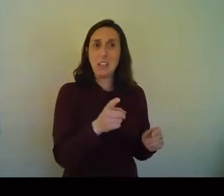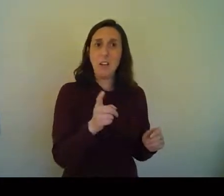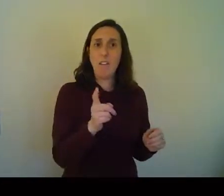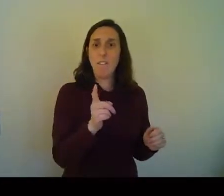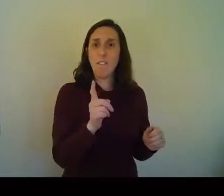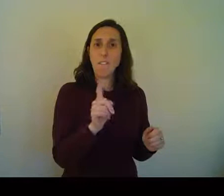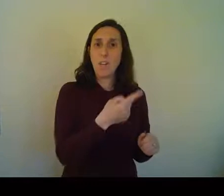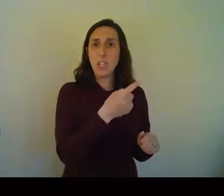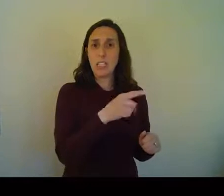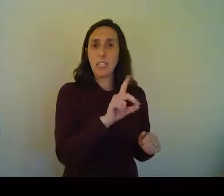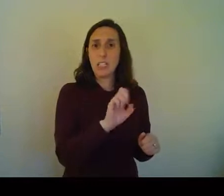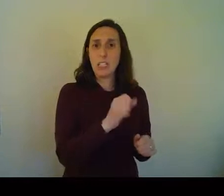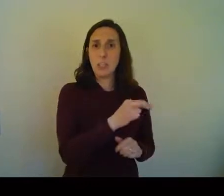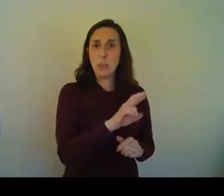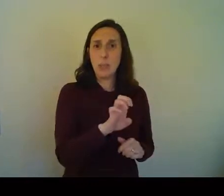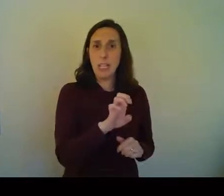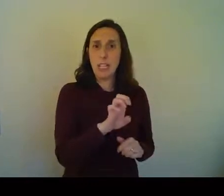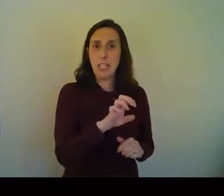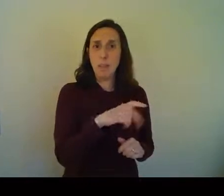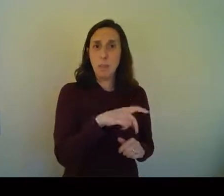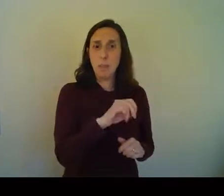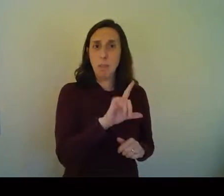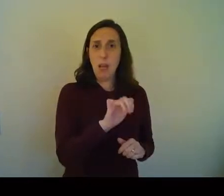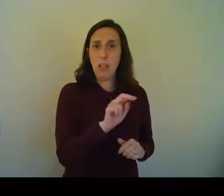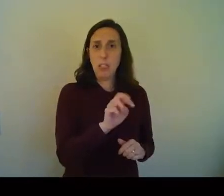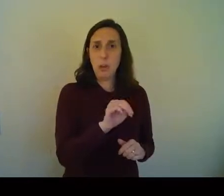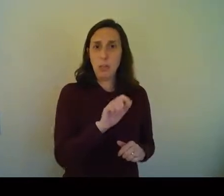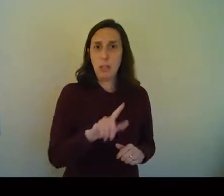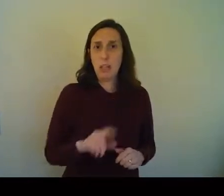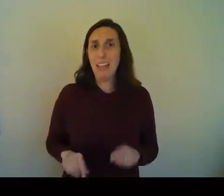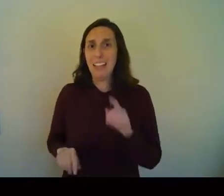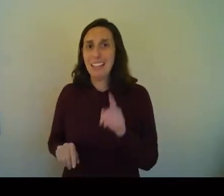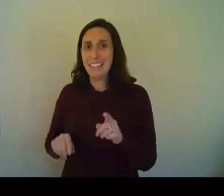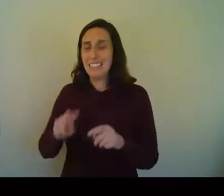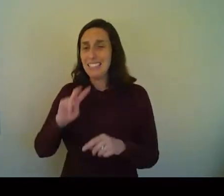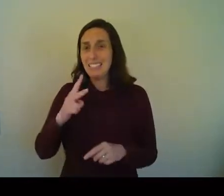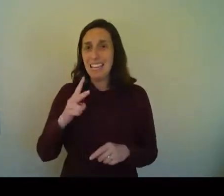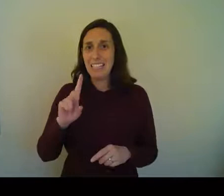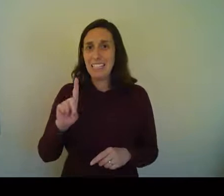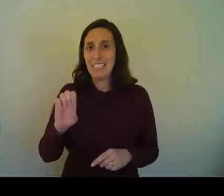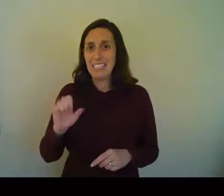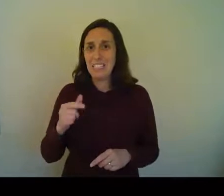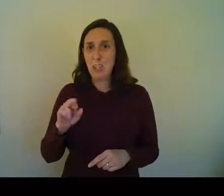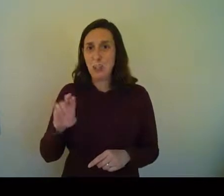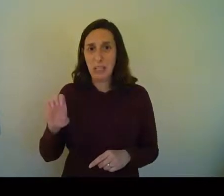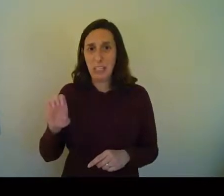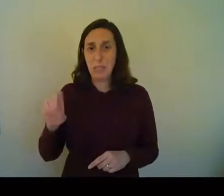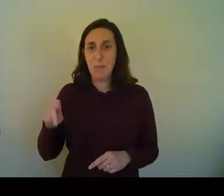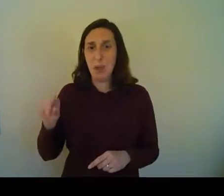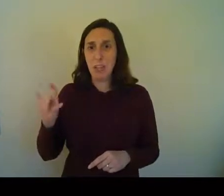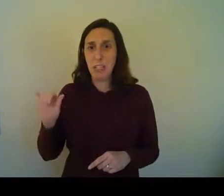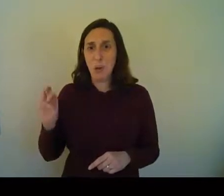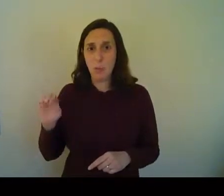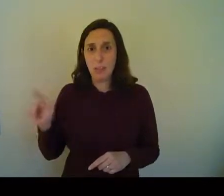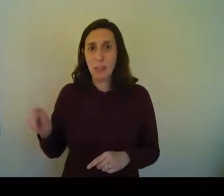And this is a second degree polynomial. Definitely keeping track of the degrees of your top and bottom help.